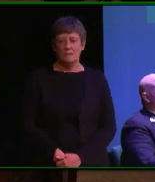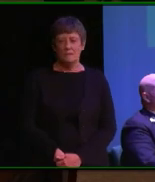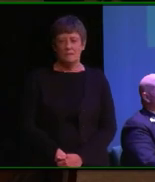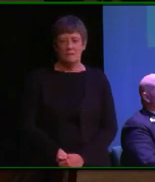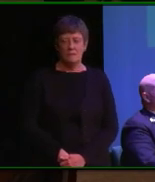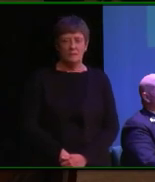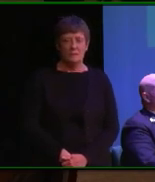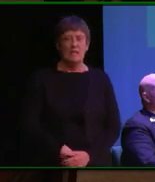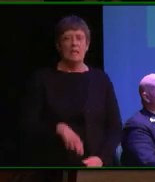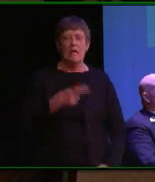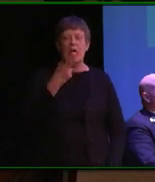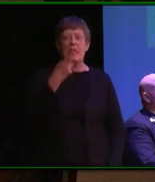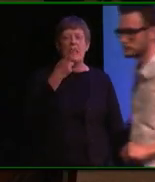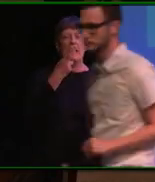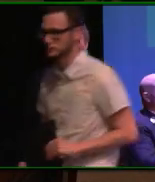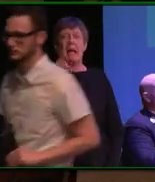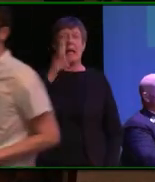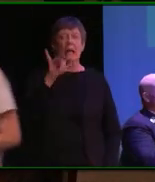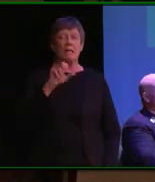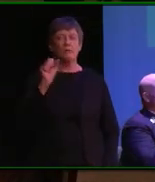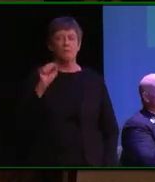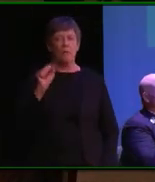And Haley Scram.